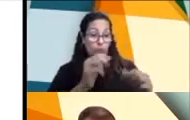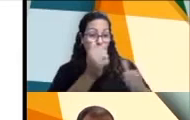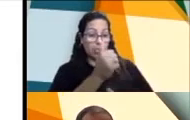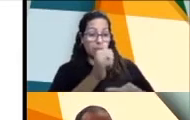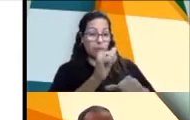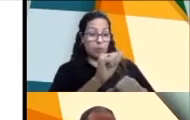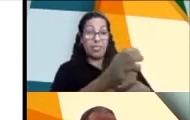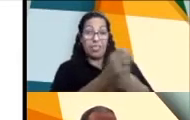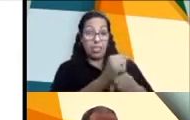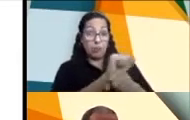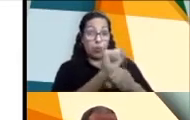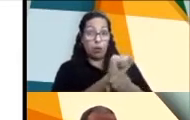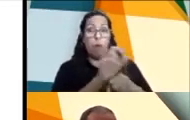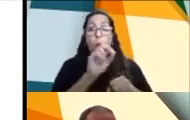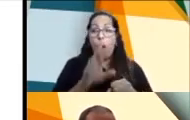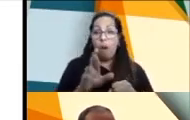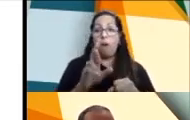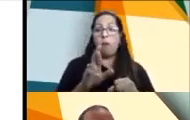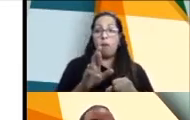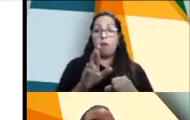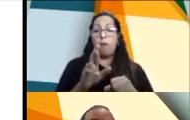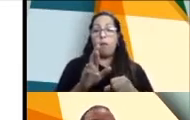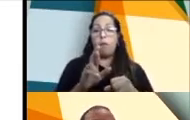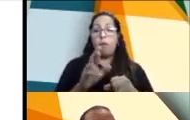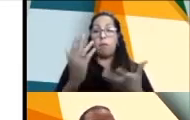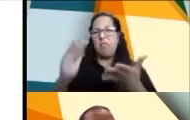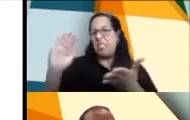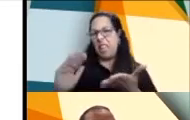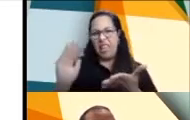some cases, probably the less,